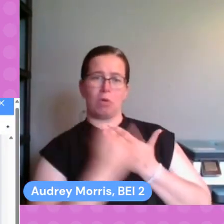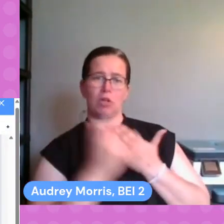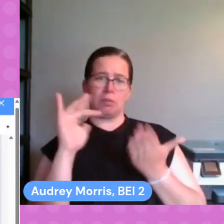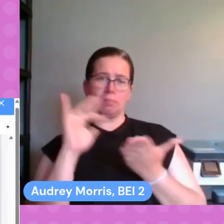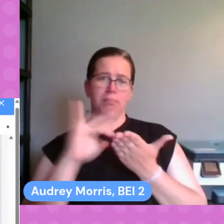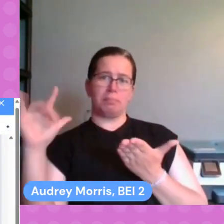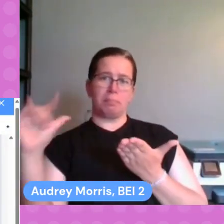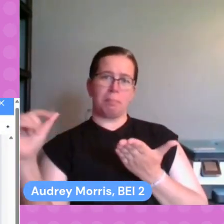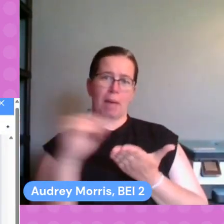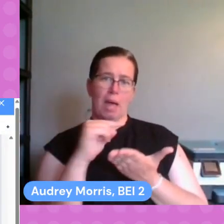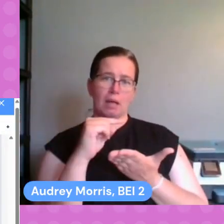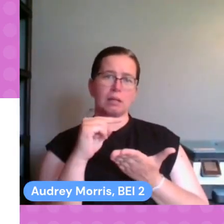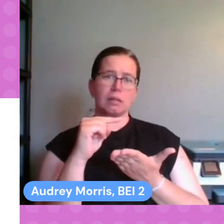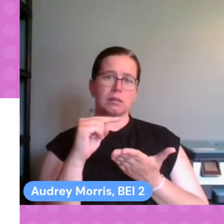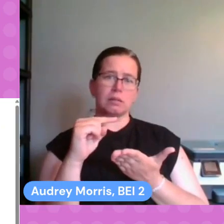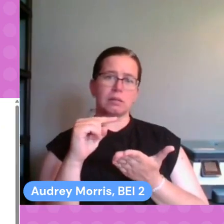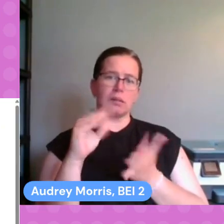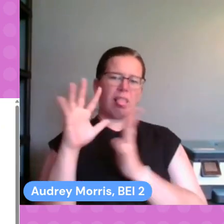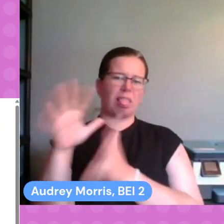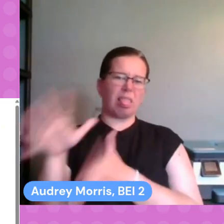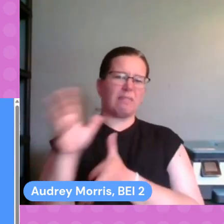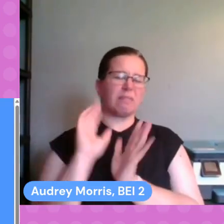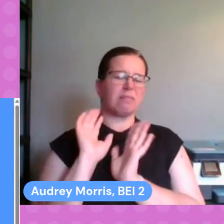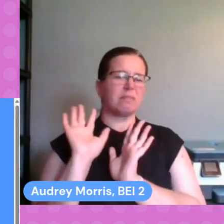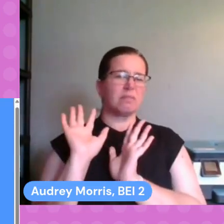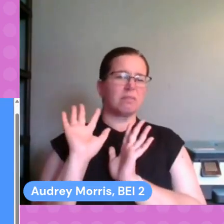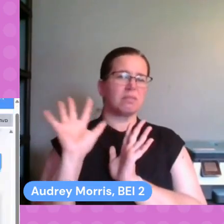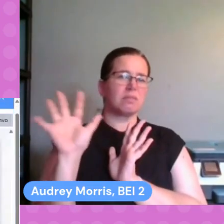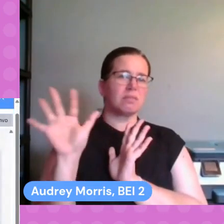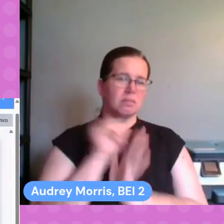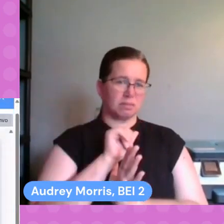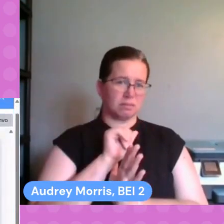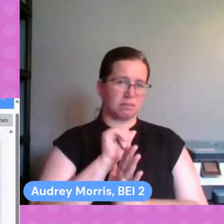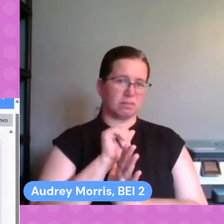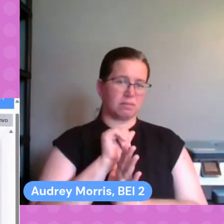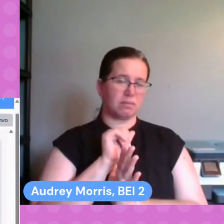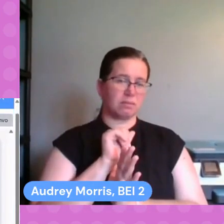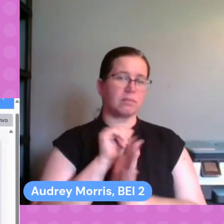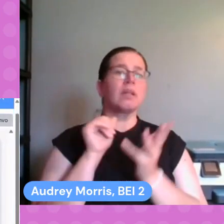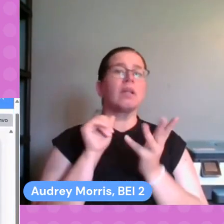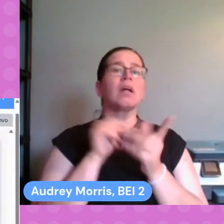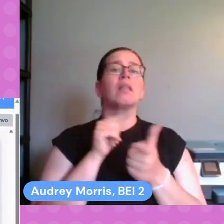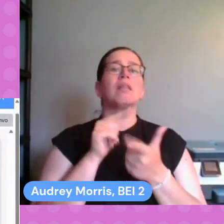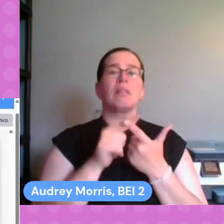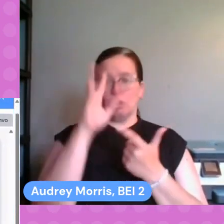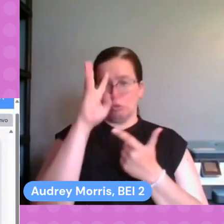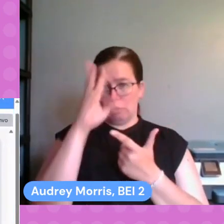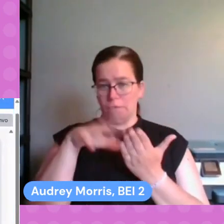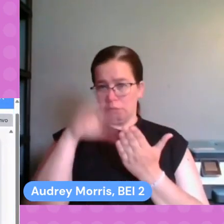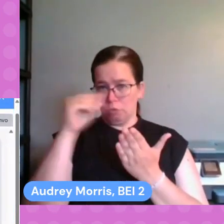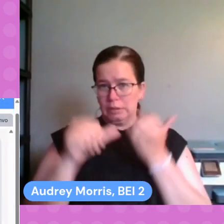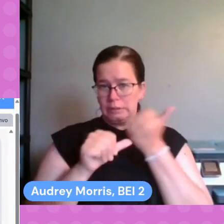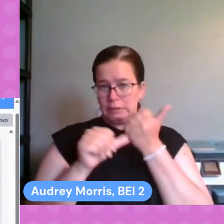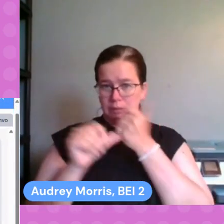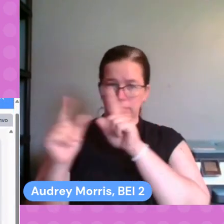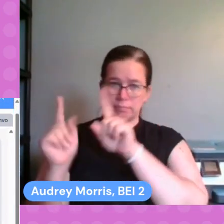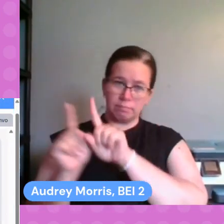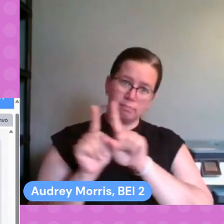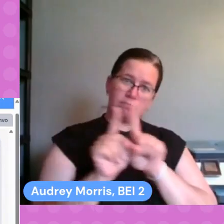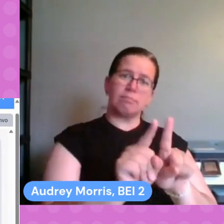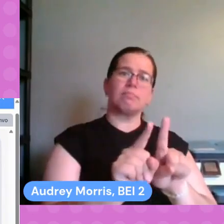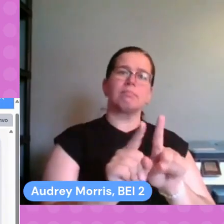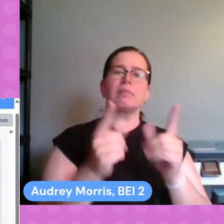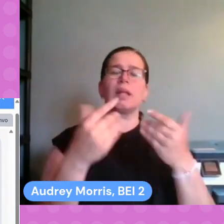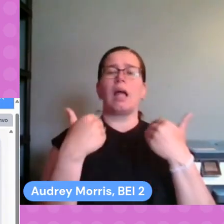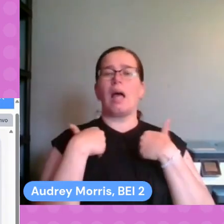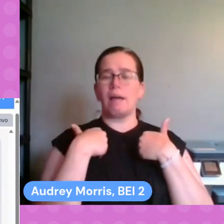here. I can leave that site. Go back. Creative Learning Assistant follows me along. And I have oh,